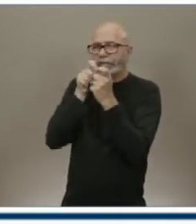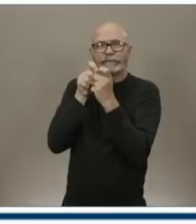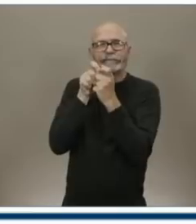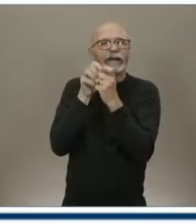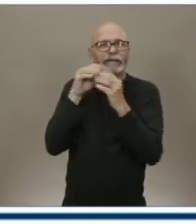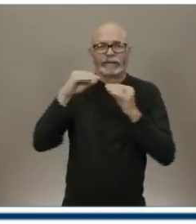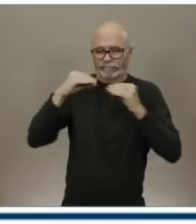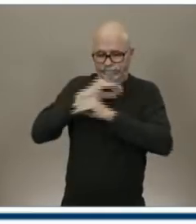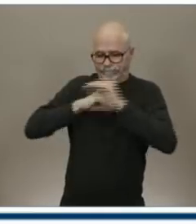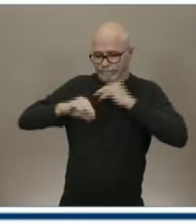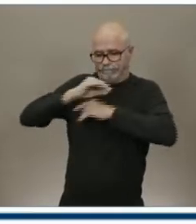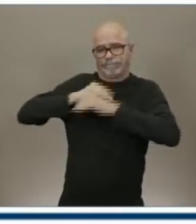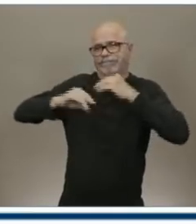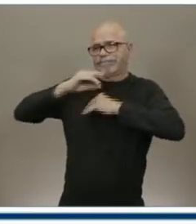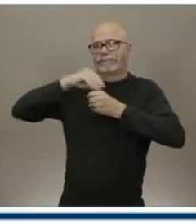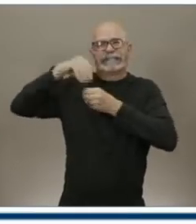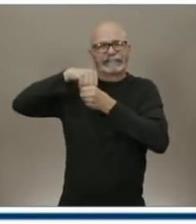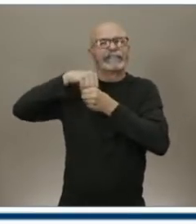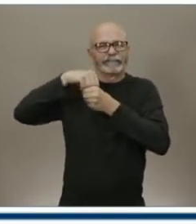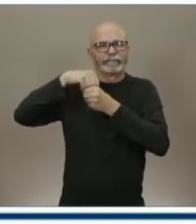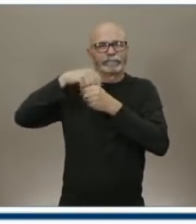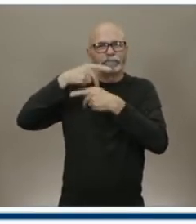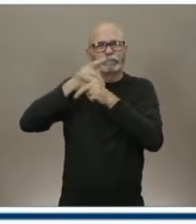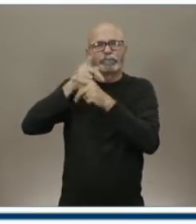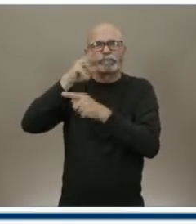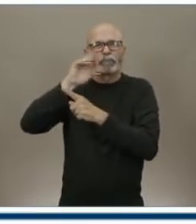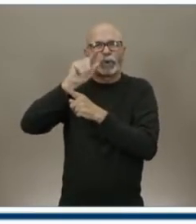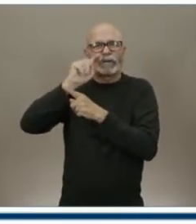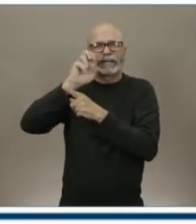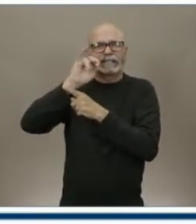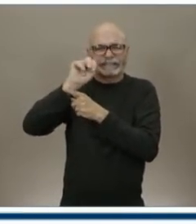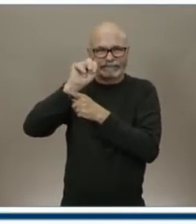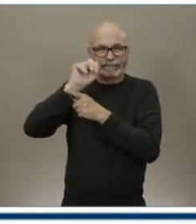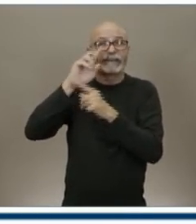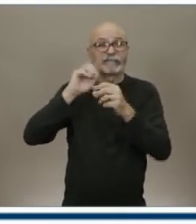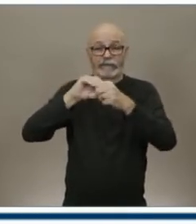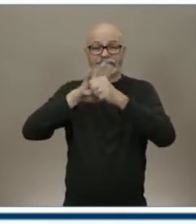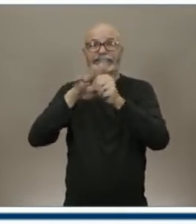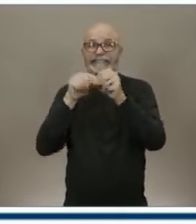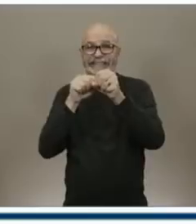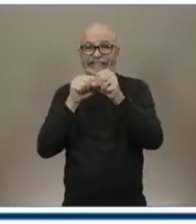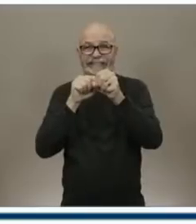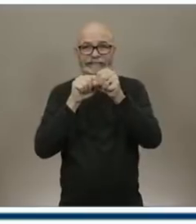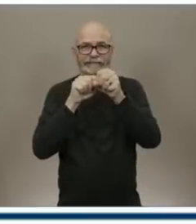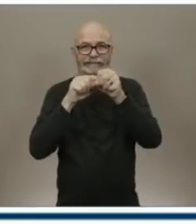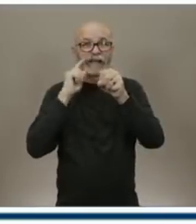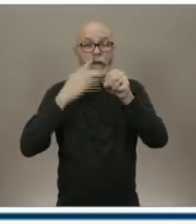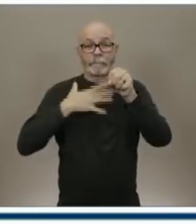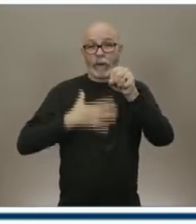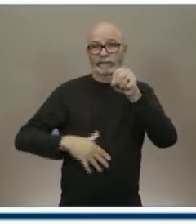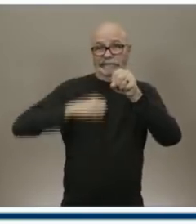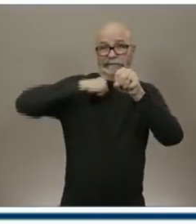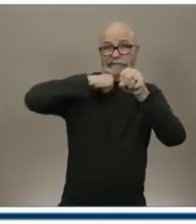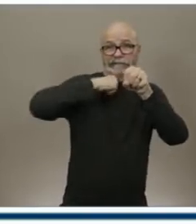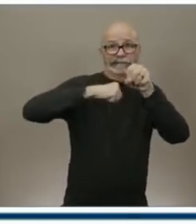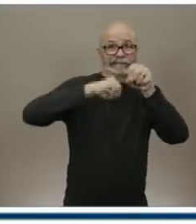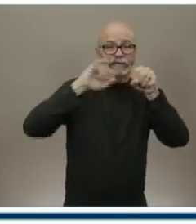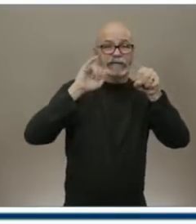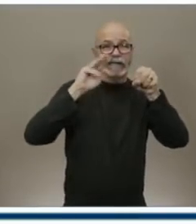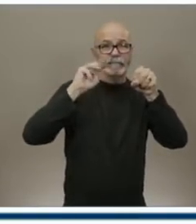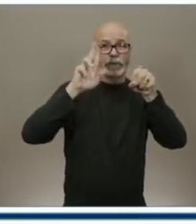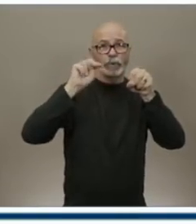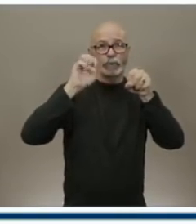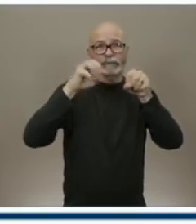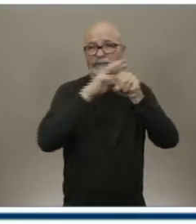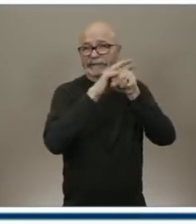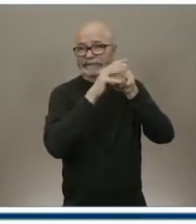that's on the surface of the coronavirus and stimulates an immune response. So there's nothing in that process that can give